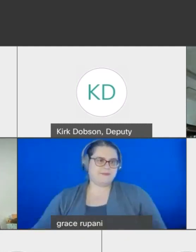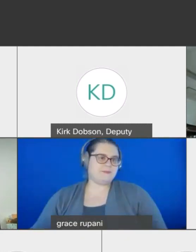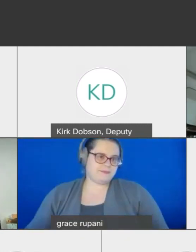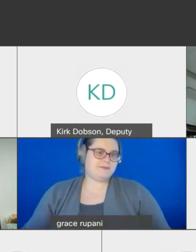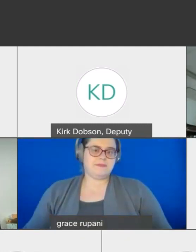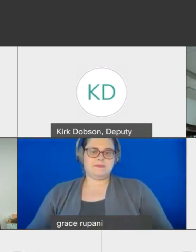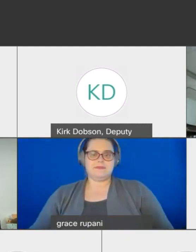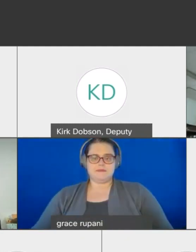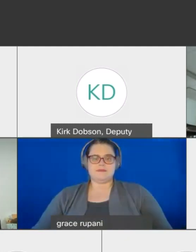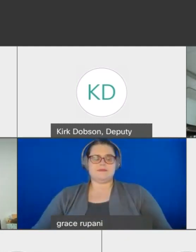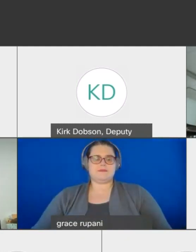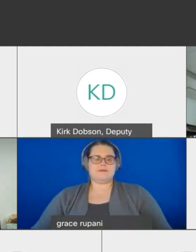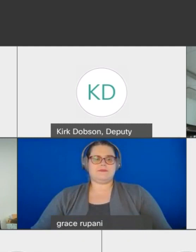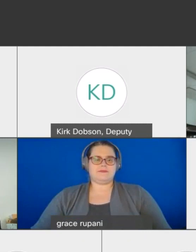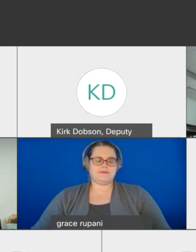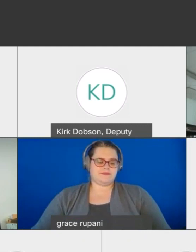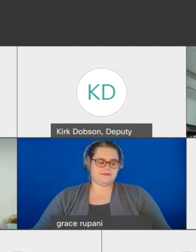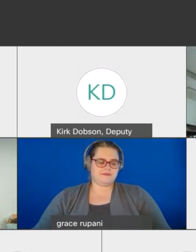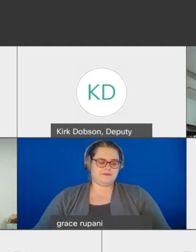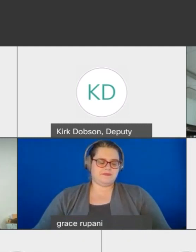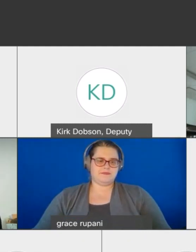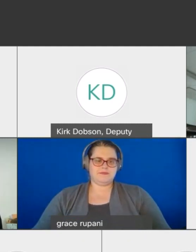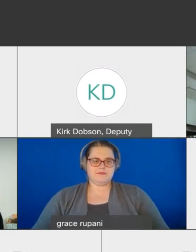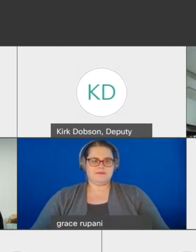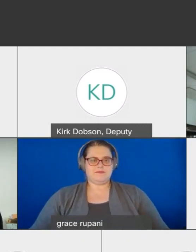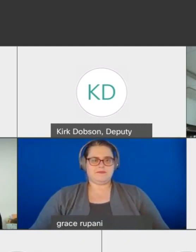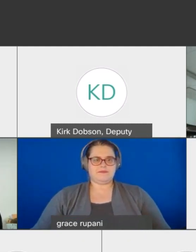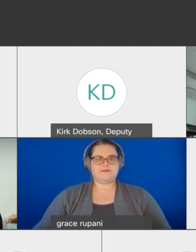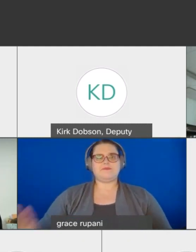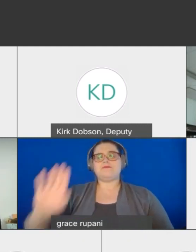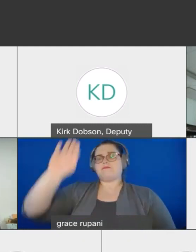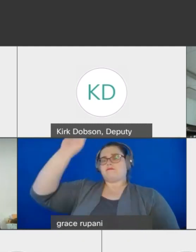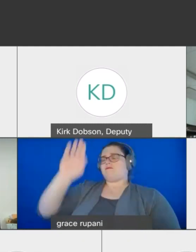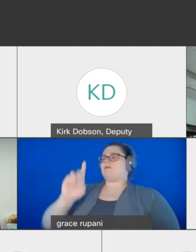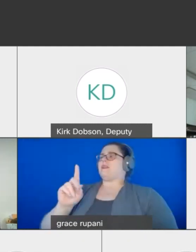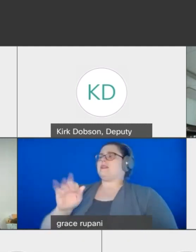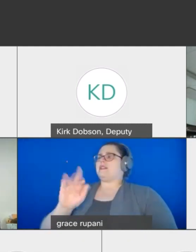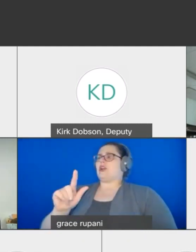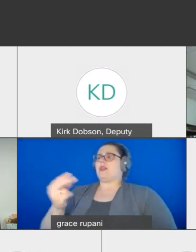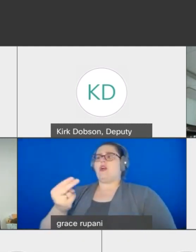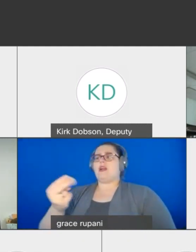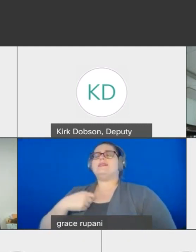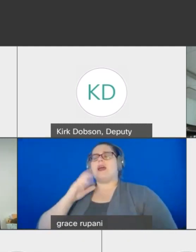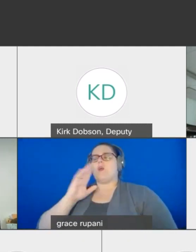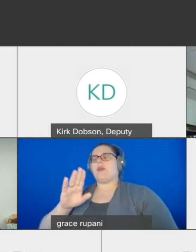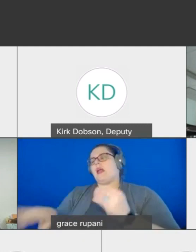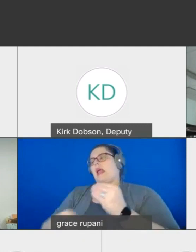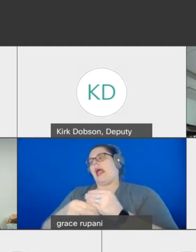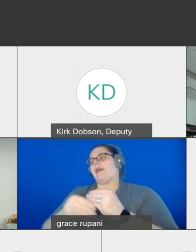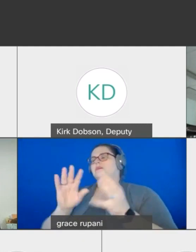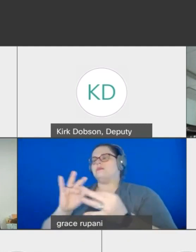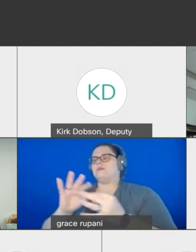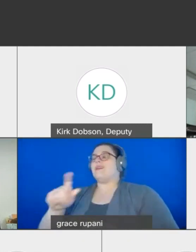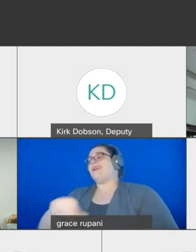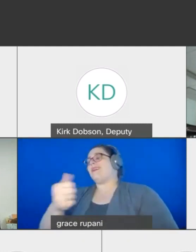I will also add, we had a another clinical champion kind of talk about this, which